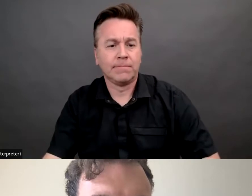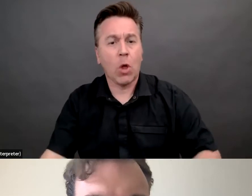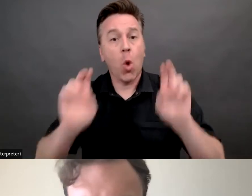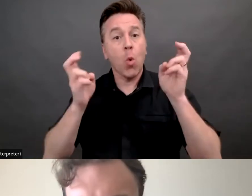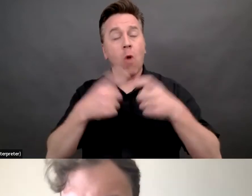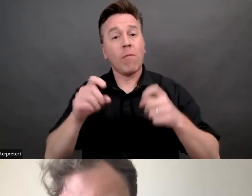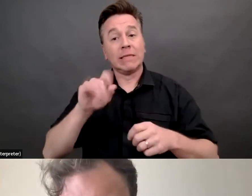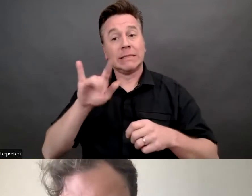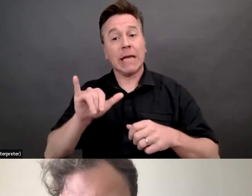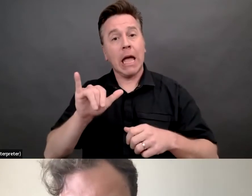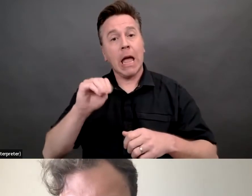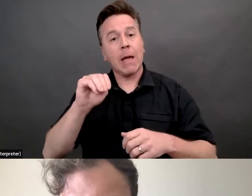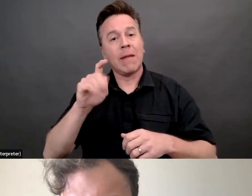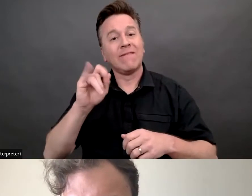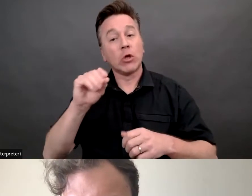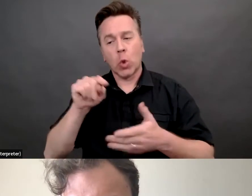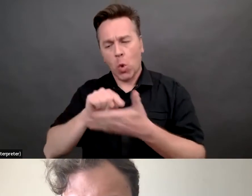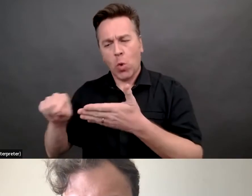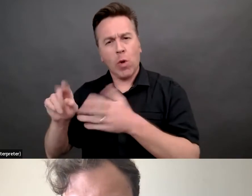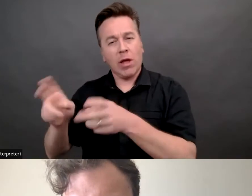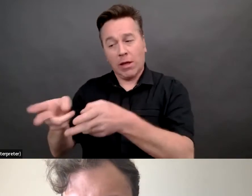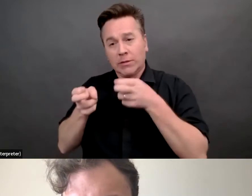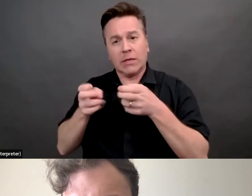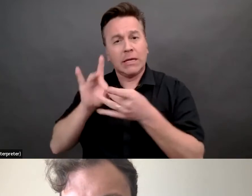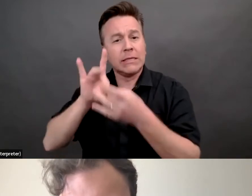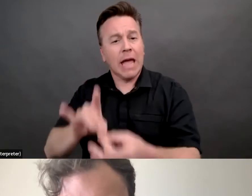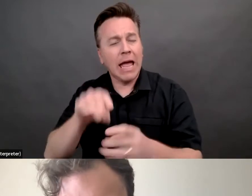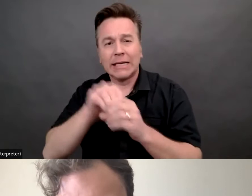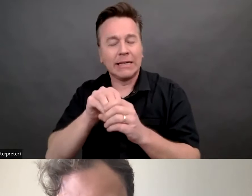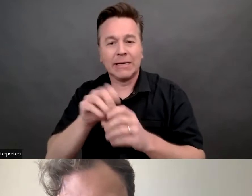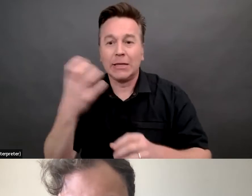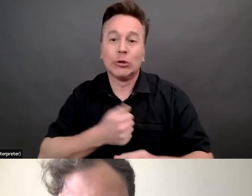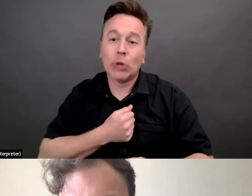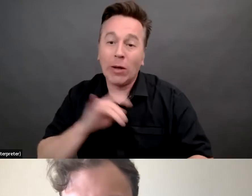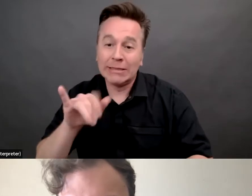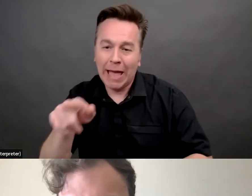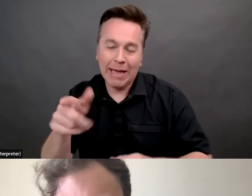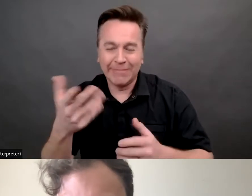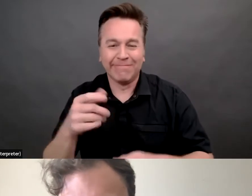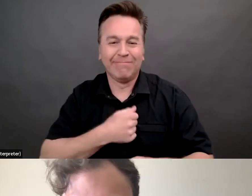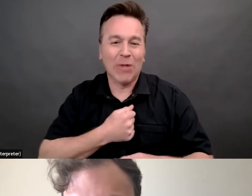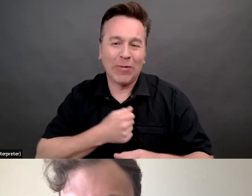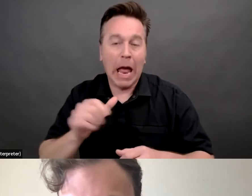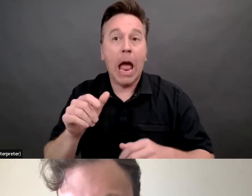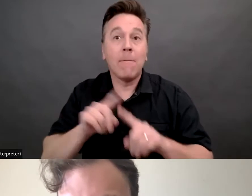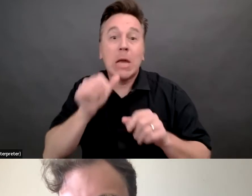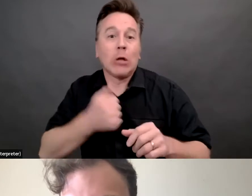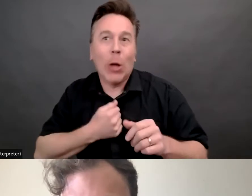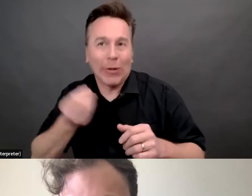from Sky's manifesto that really ties in with where, sorry, Sky, not really. Sorry, not sorry.